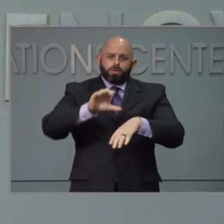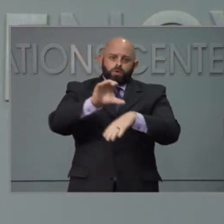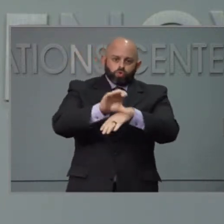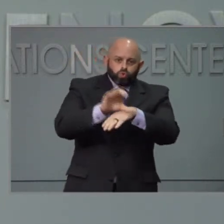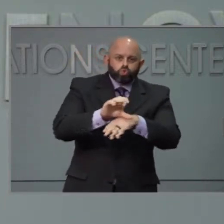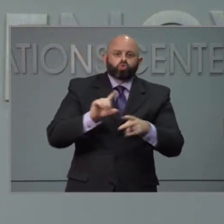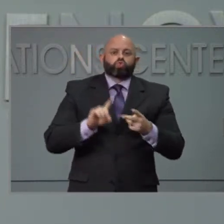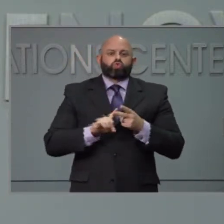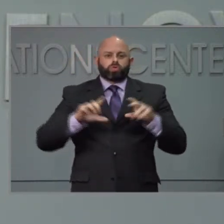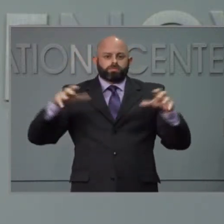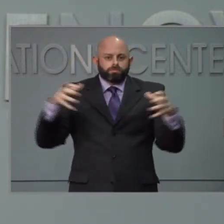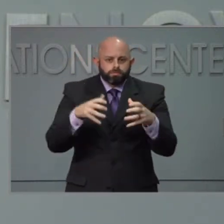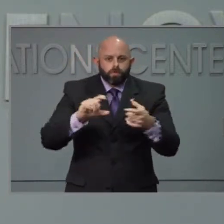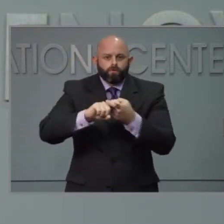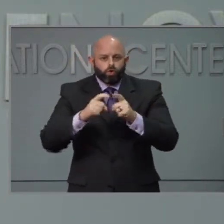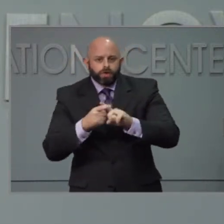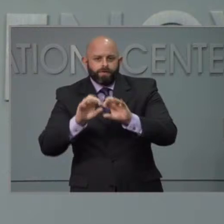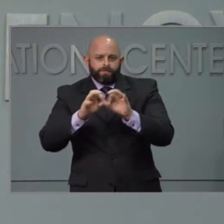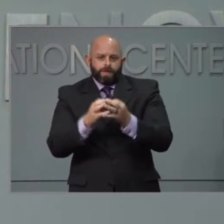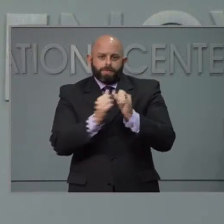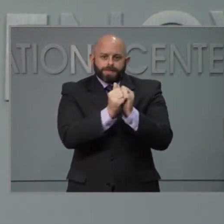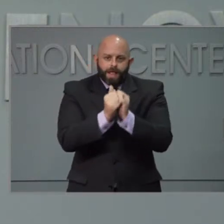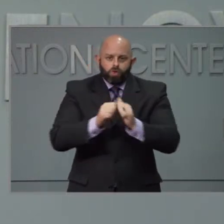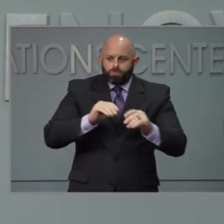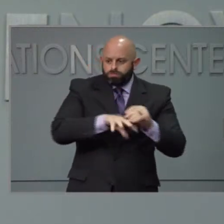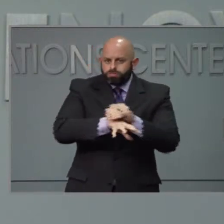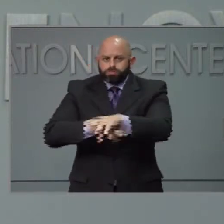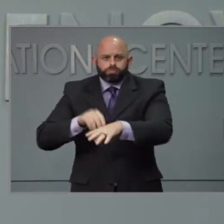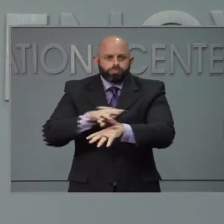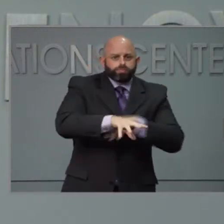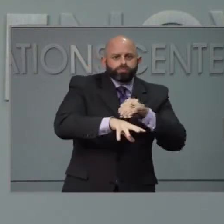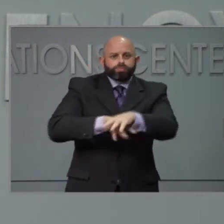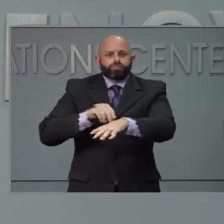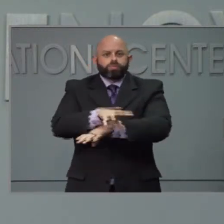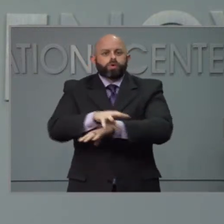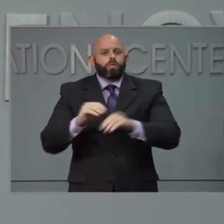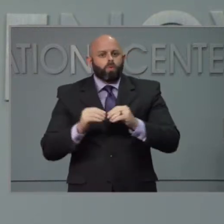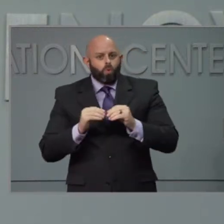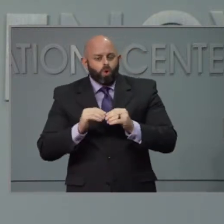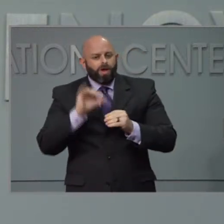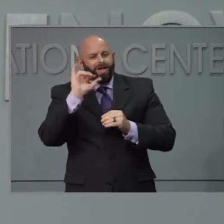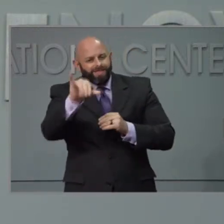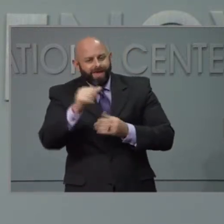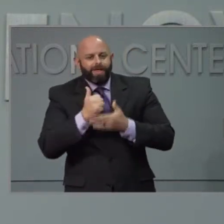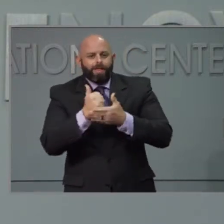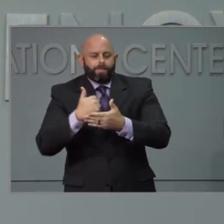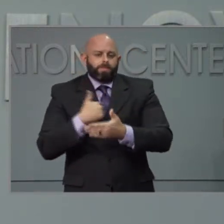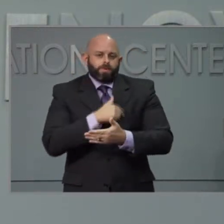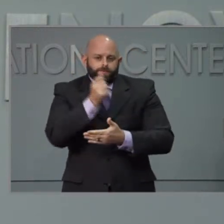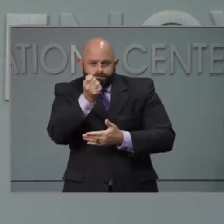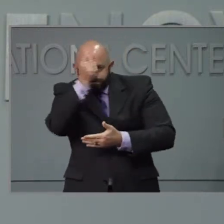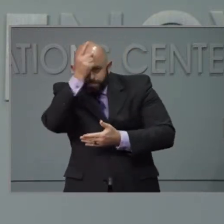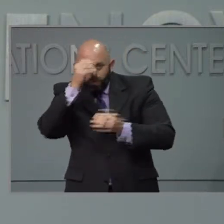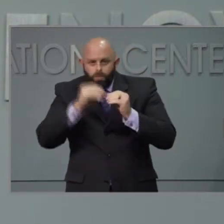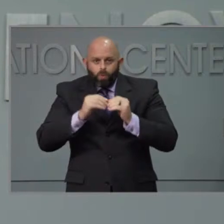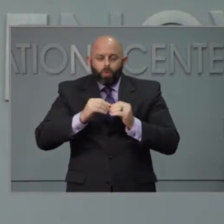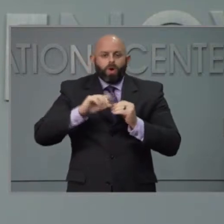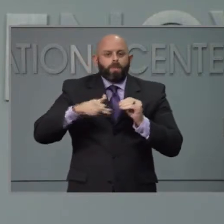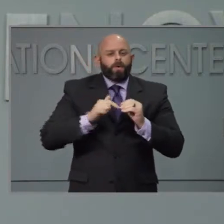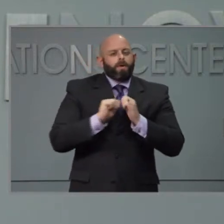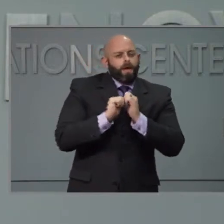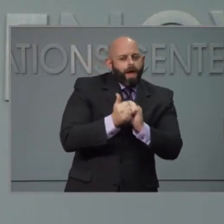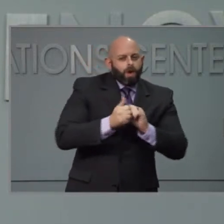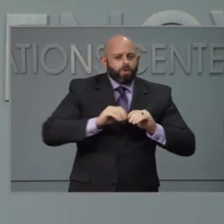I think that helps you understand a bit more about where this virus spreads. But overall, we're not